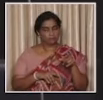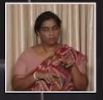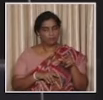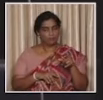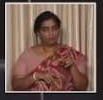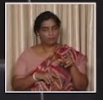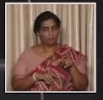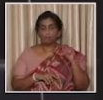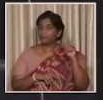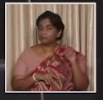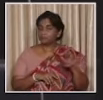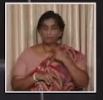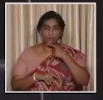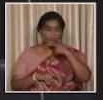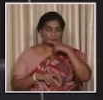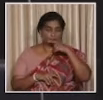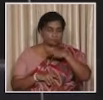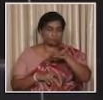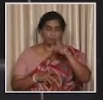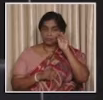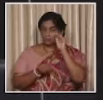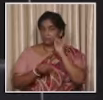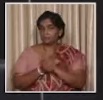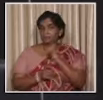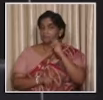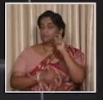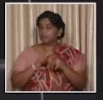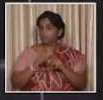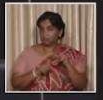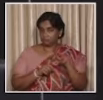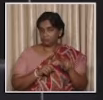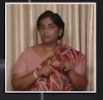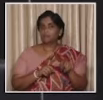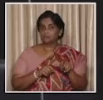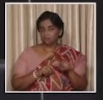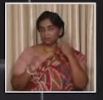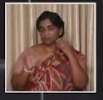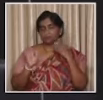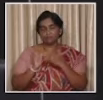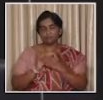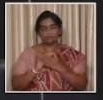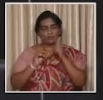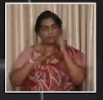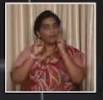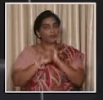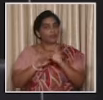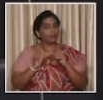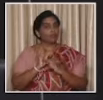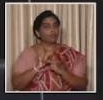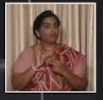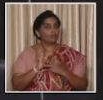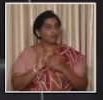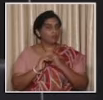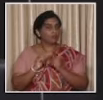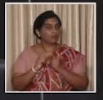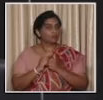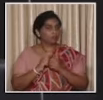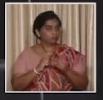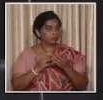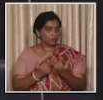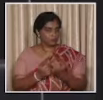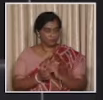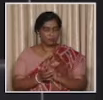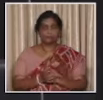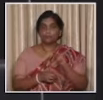coastal areas of the Potuvil district and try and implement that project. Because Honourable Member, your time is almost yes. over. Yeah, yes,